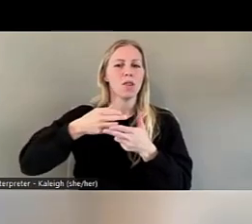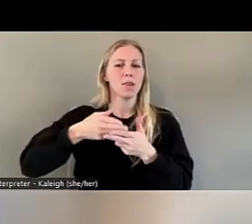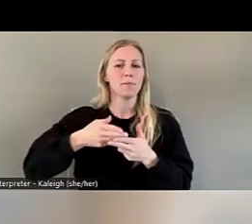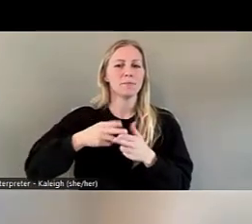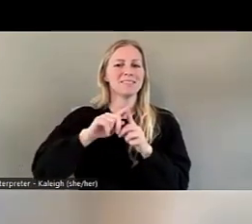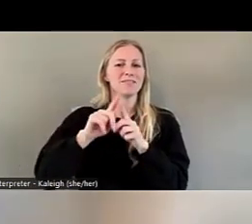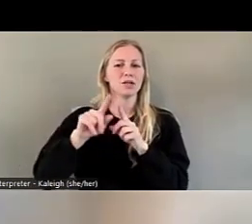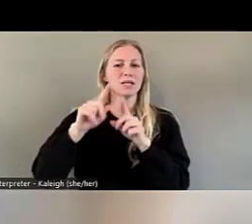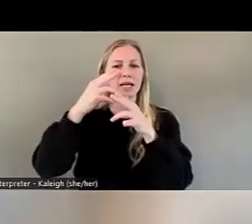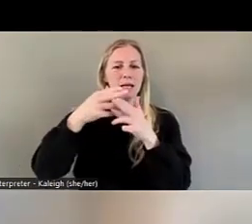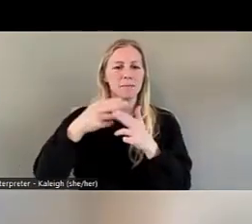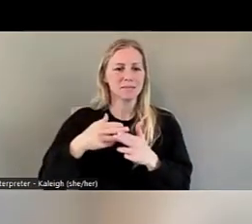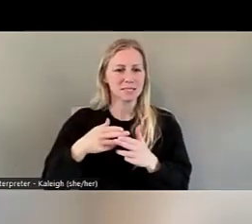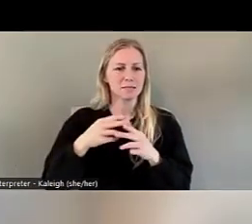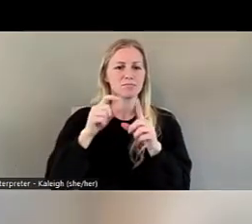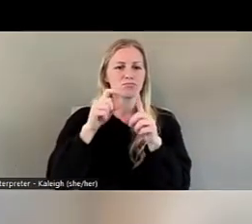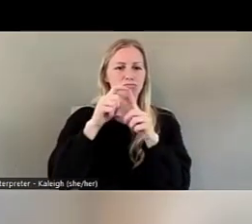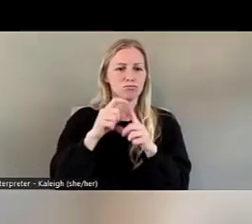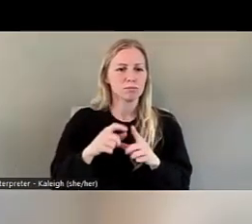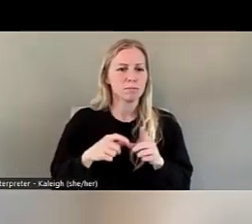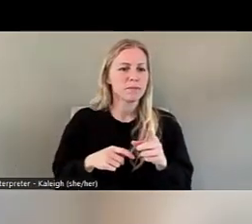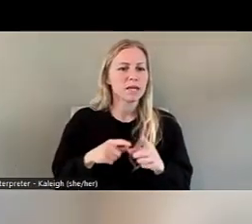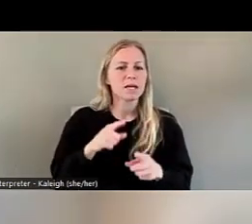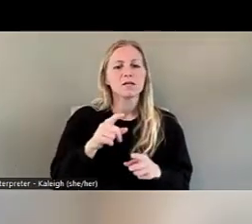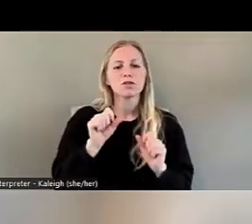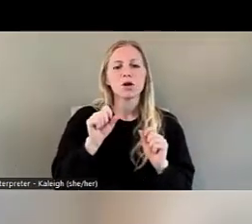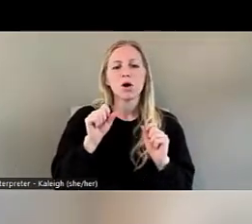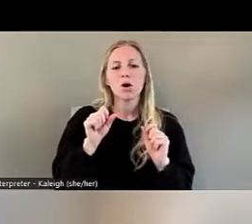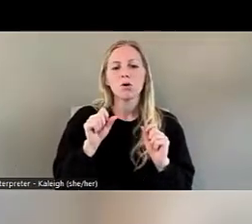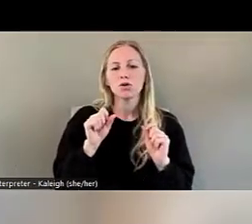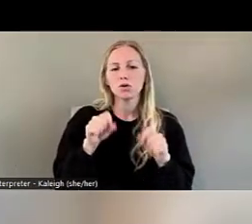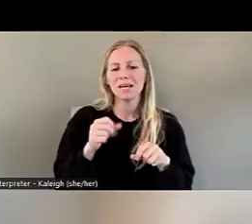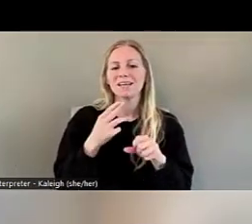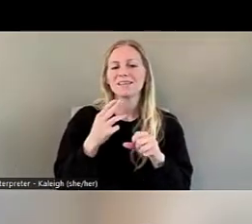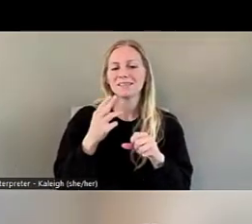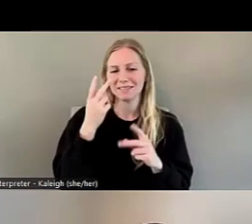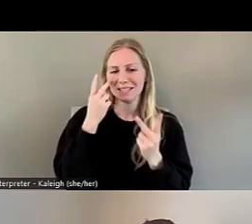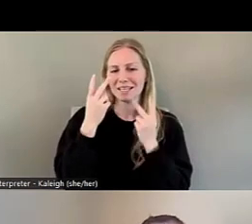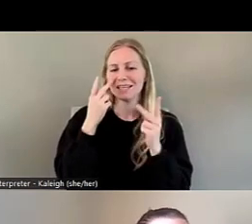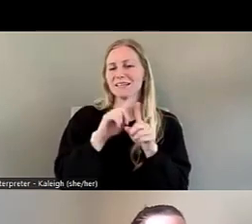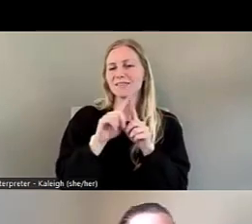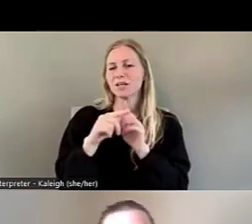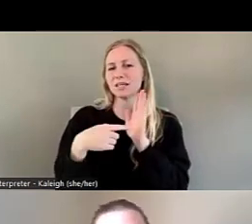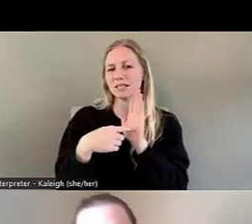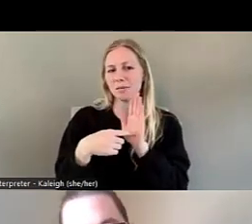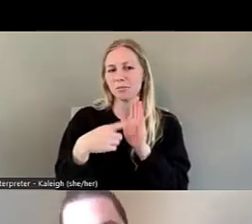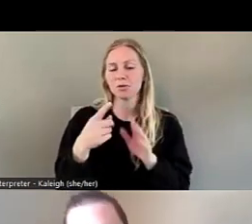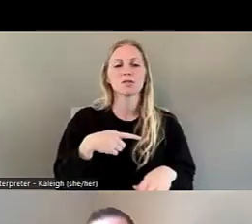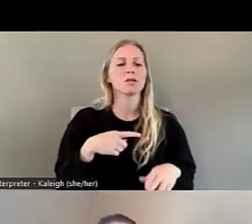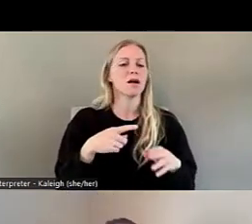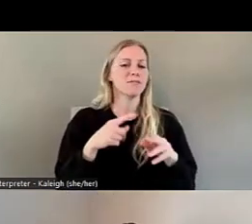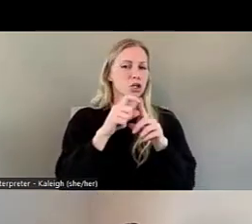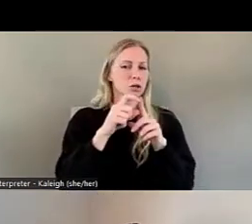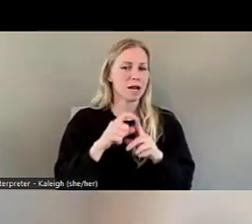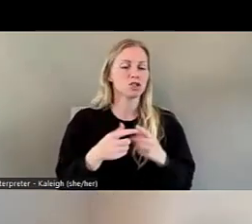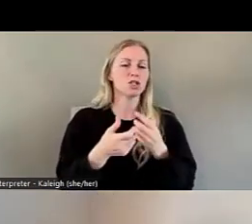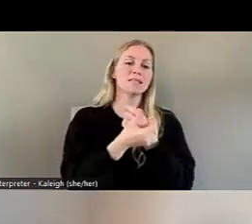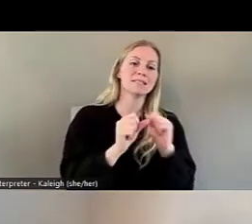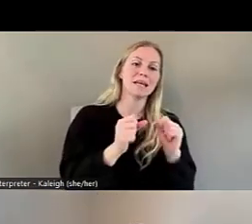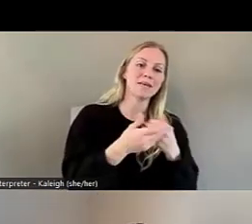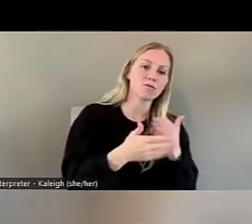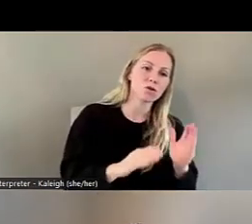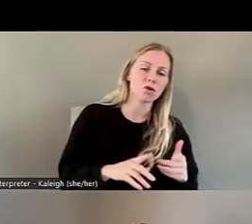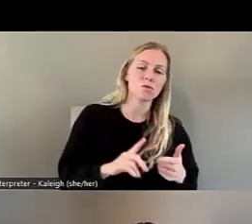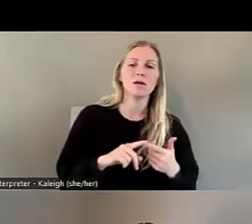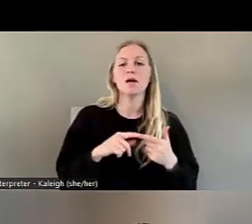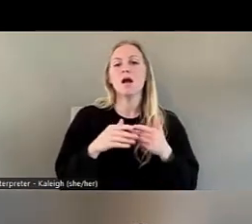On this slide, you can see some examples of seclusion room terminology, including safe rooms, calming rooms,